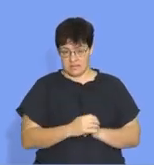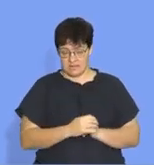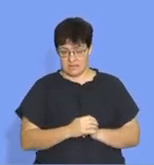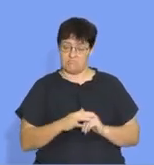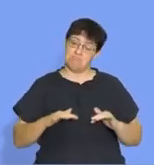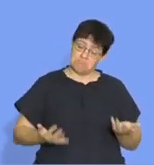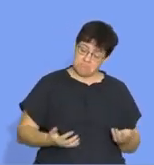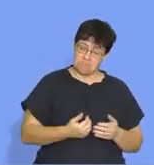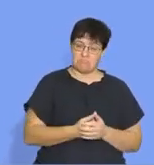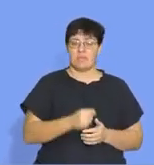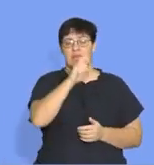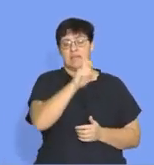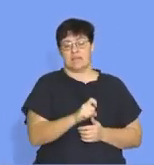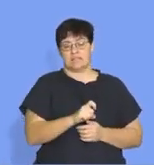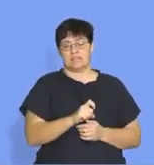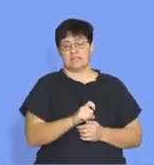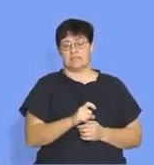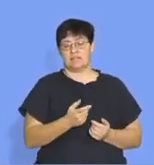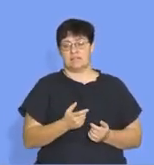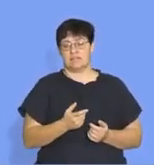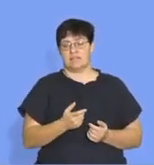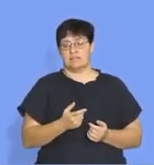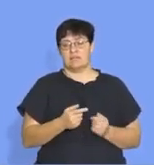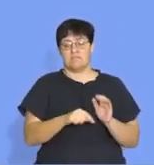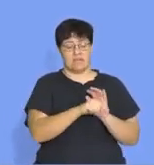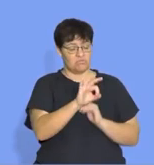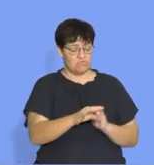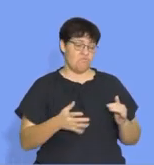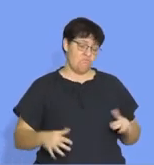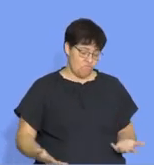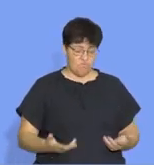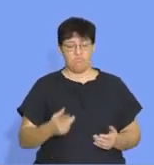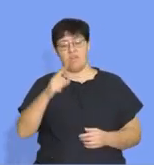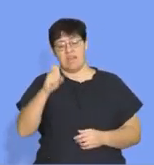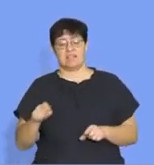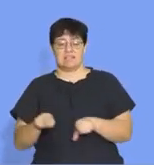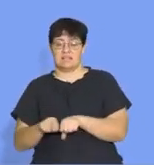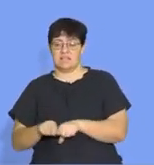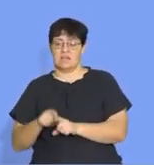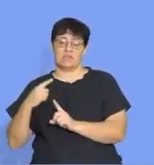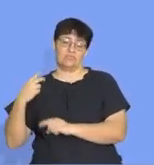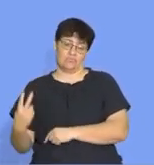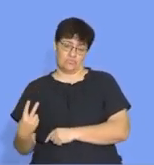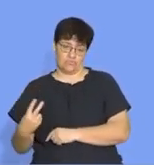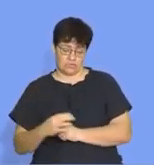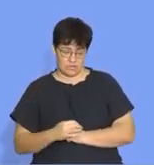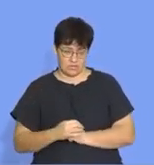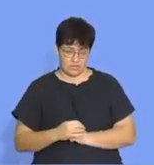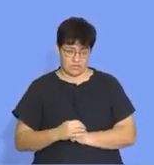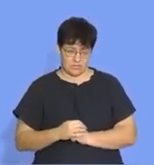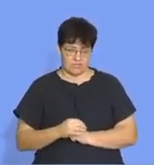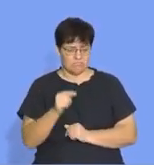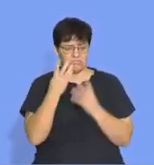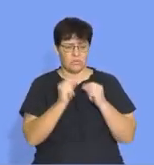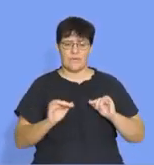or X is equal to a positive 2. Now, remember my last point when I spoke about how to solve this.